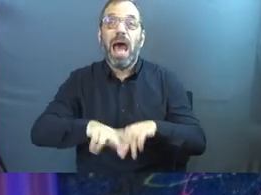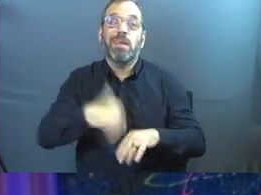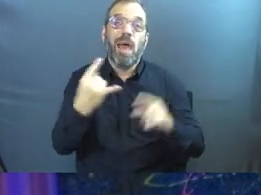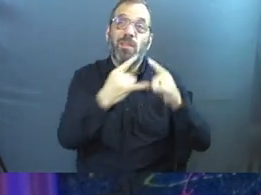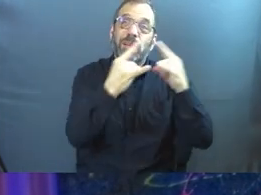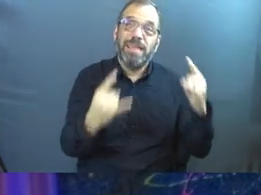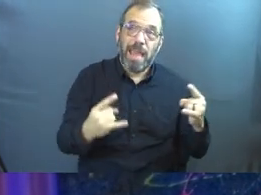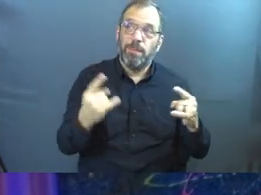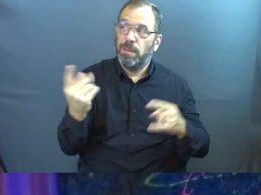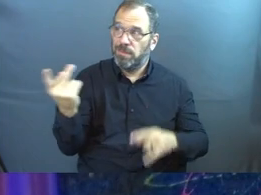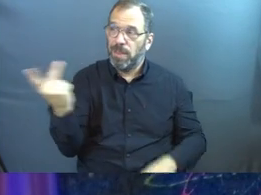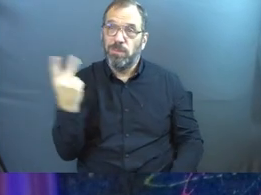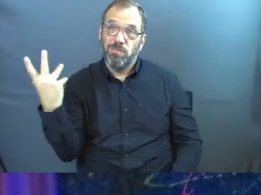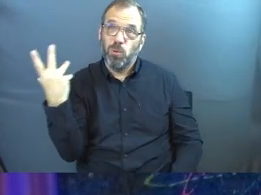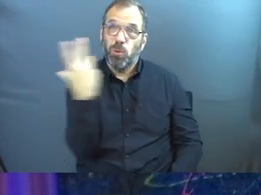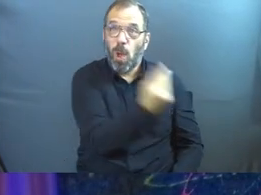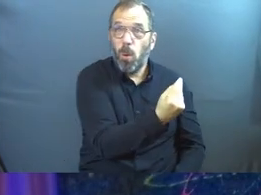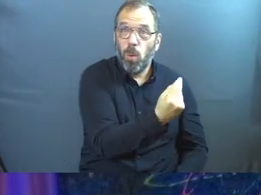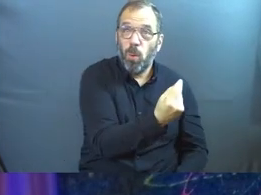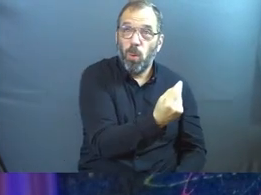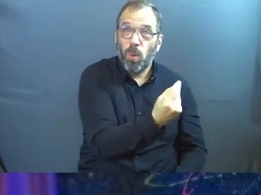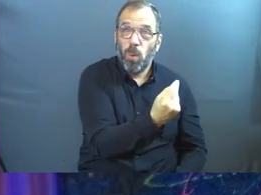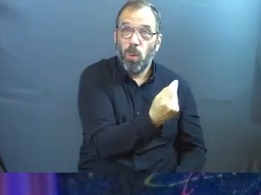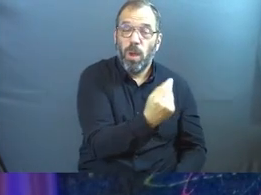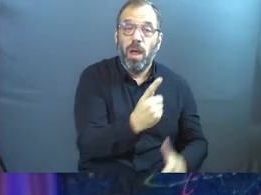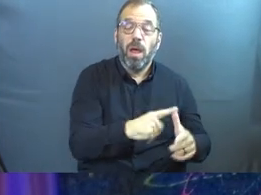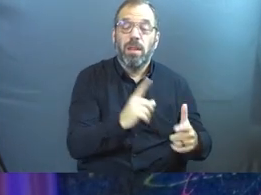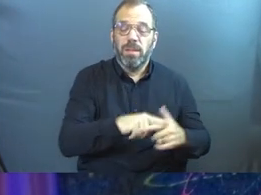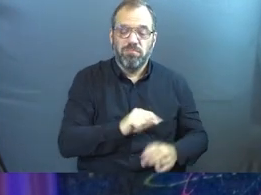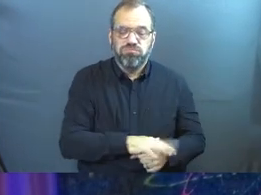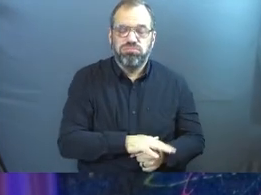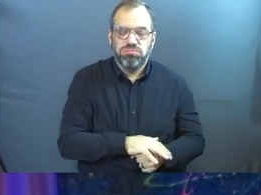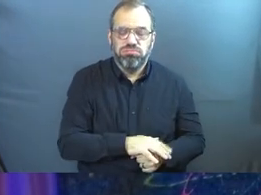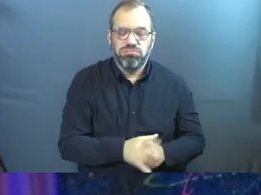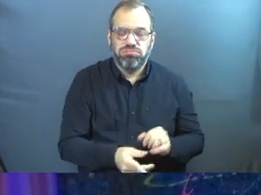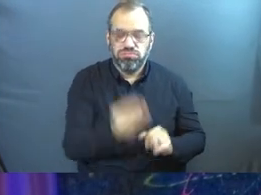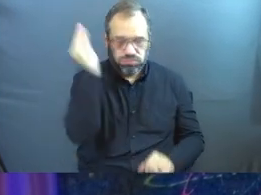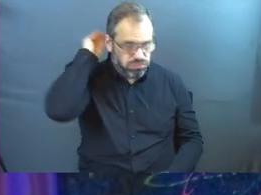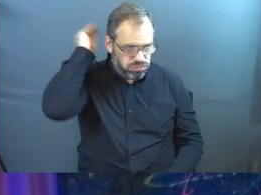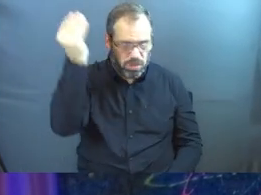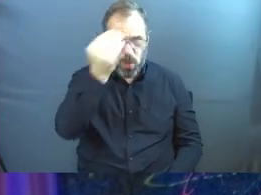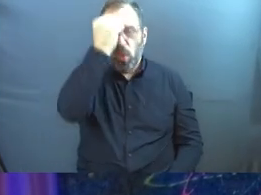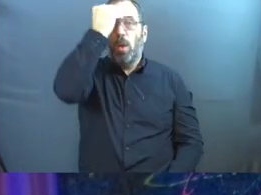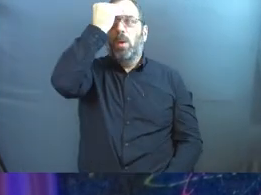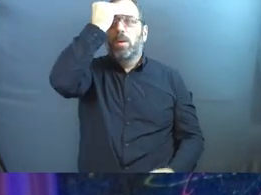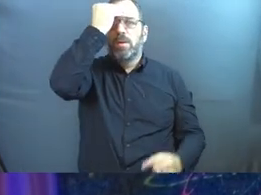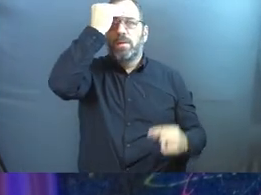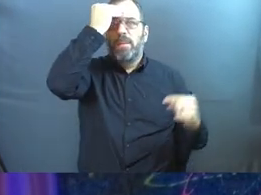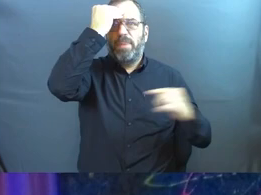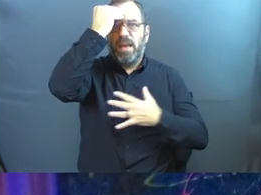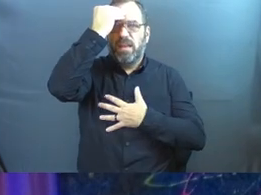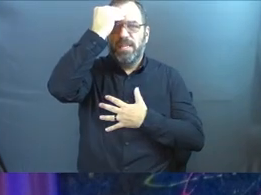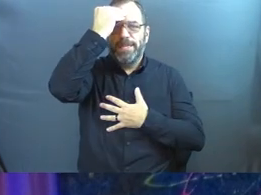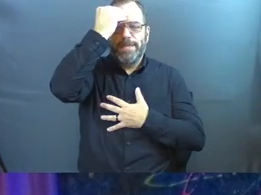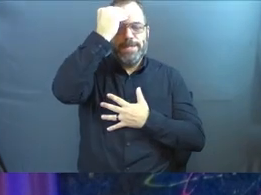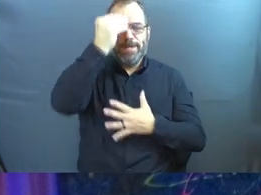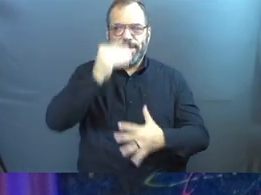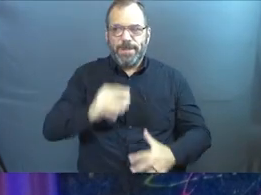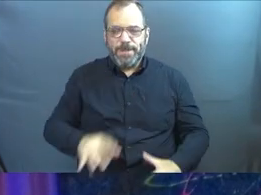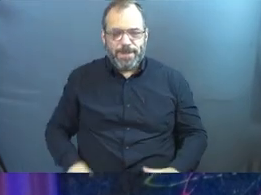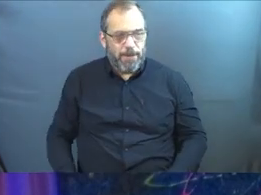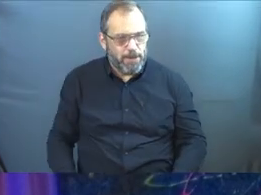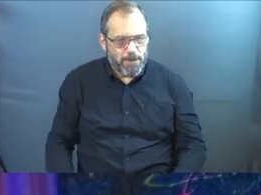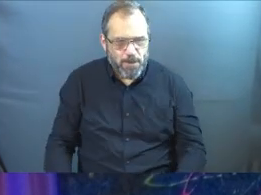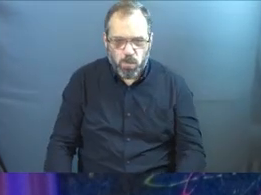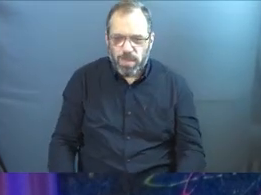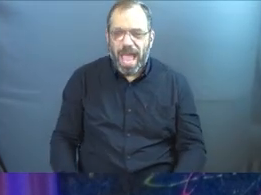another camping trip that we were about to take. And all of a sudden it came up, and that old pain came up. And I took the moment,